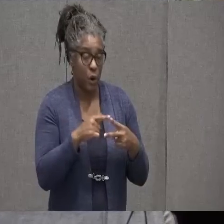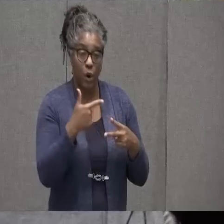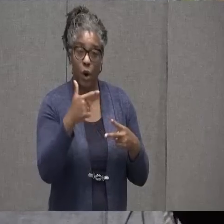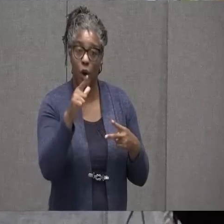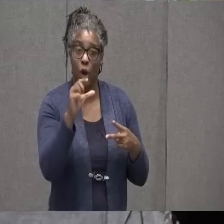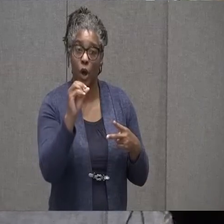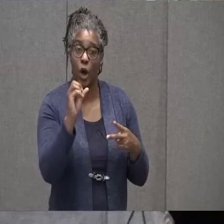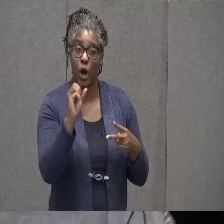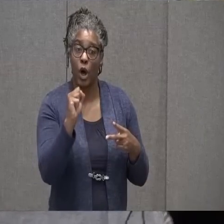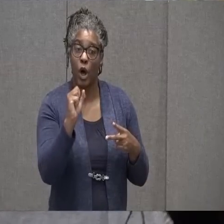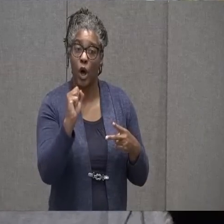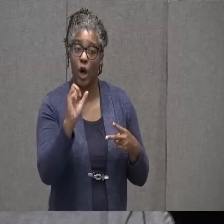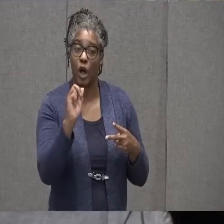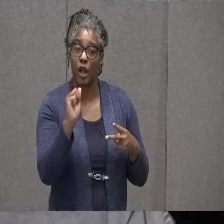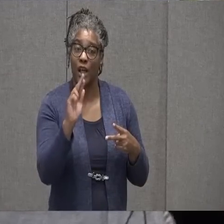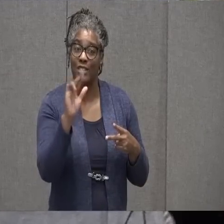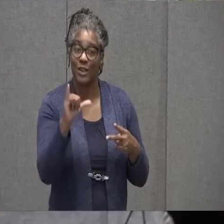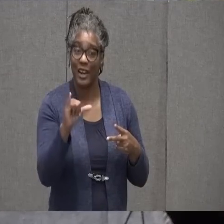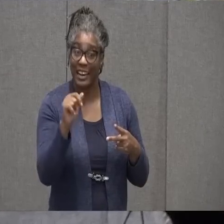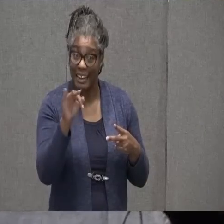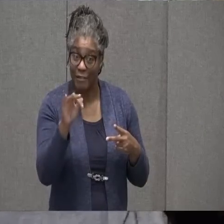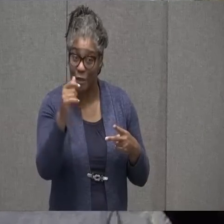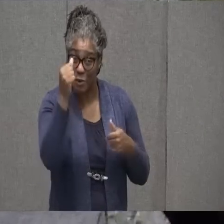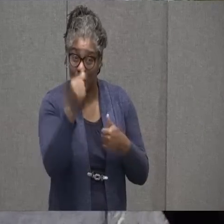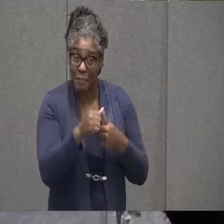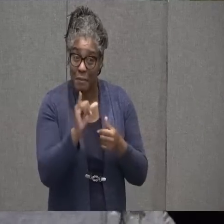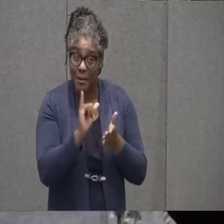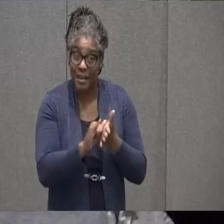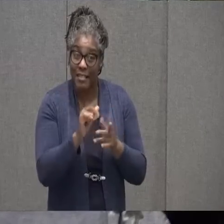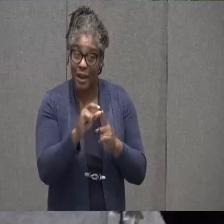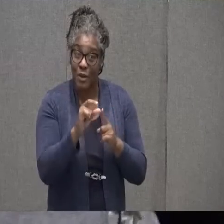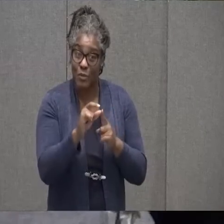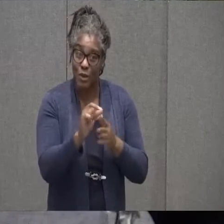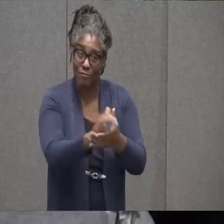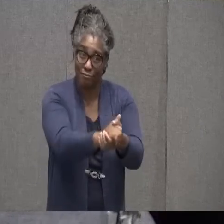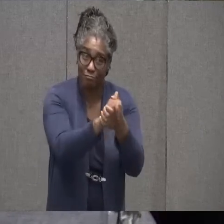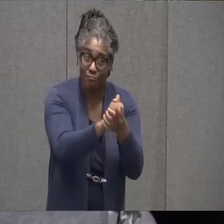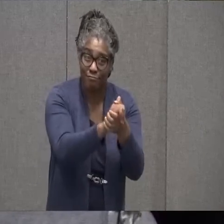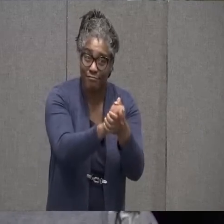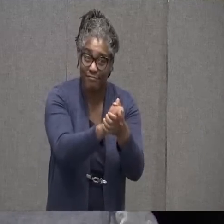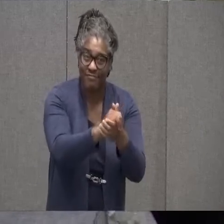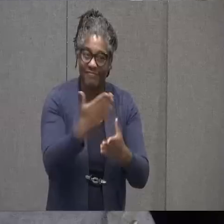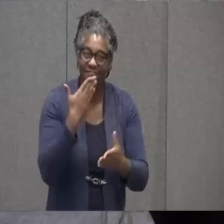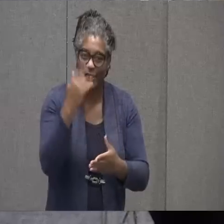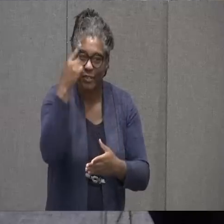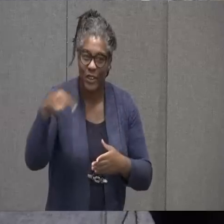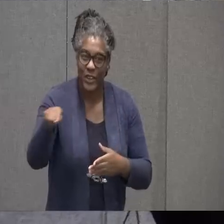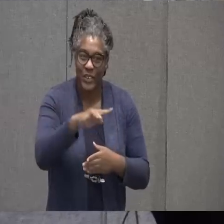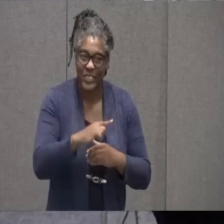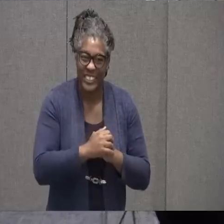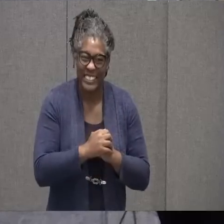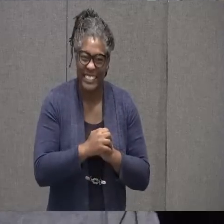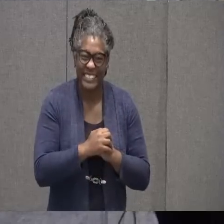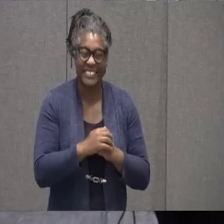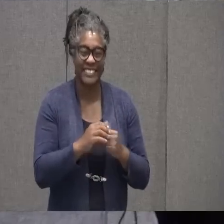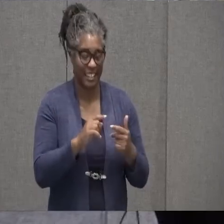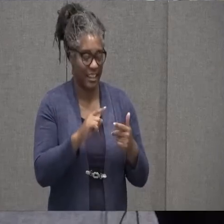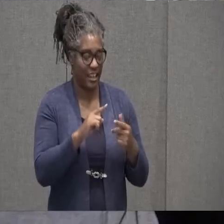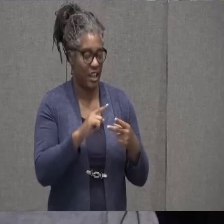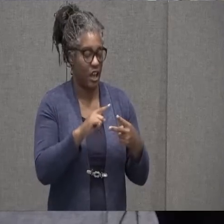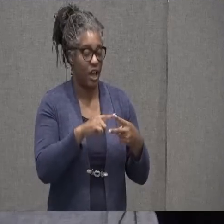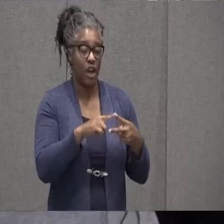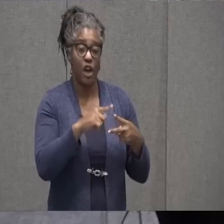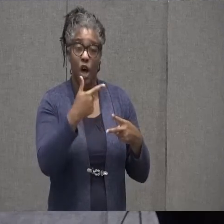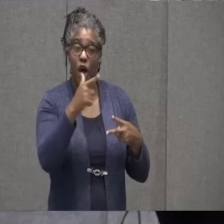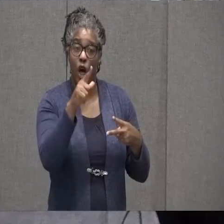glossary, then good for you. You remember that in the glossary is the definitions of the